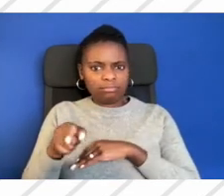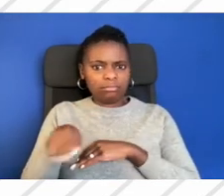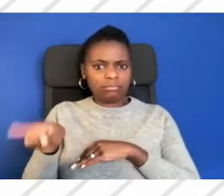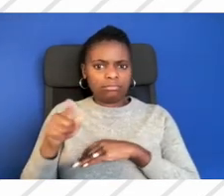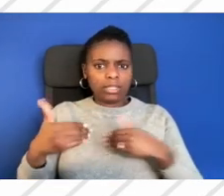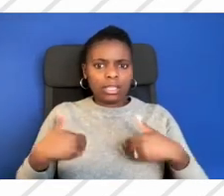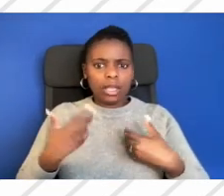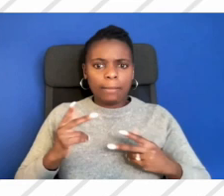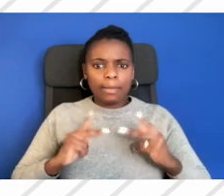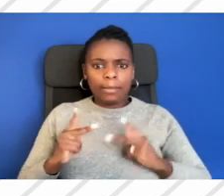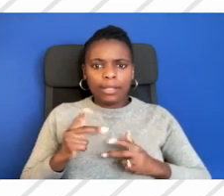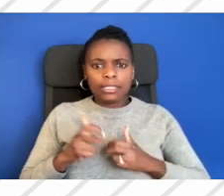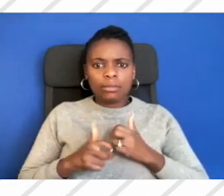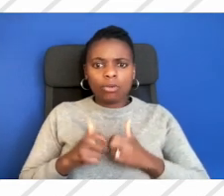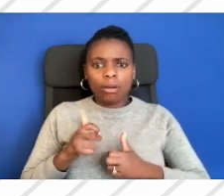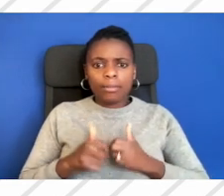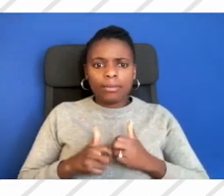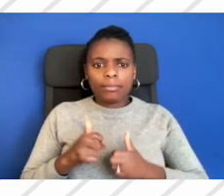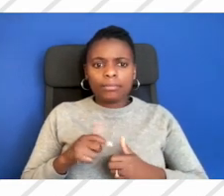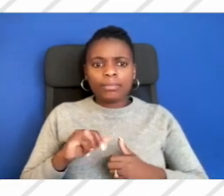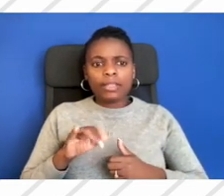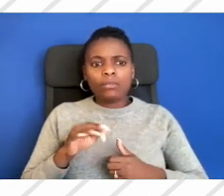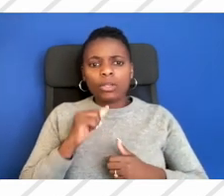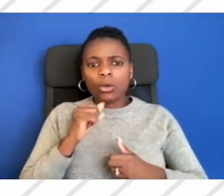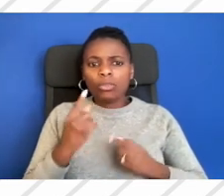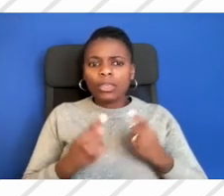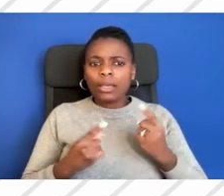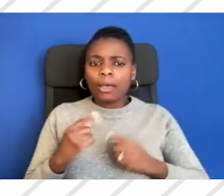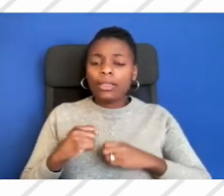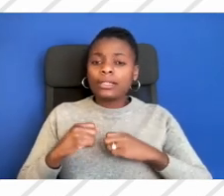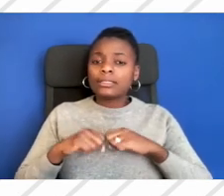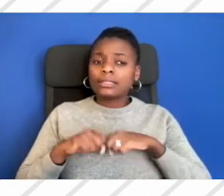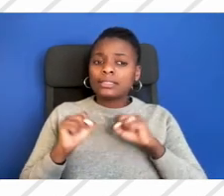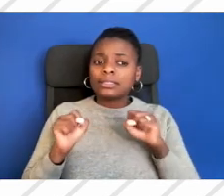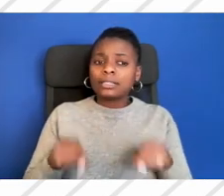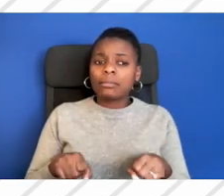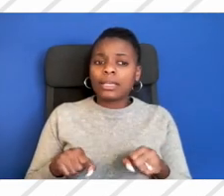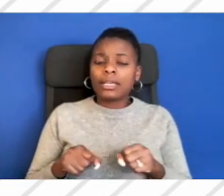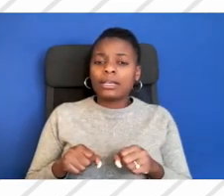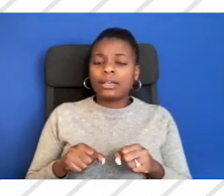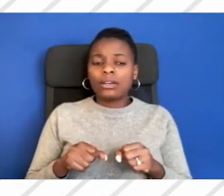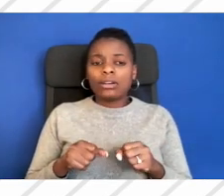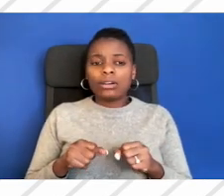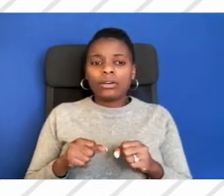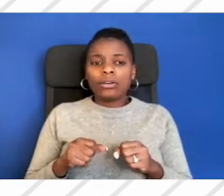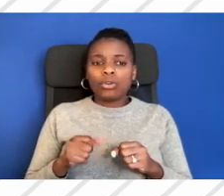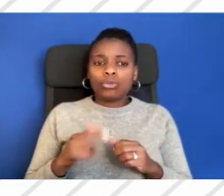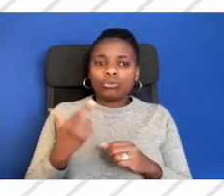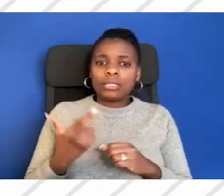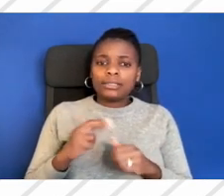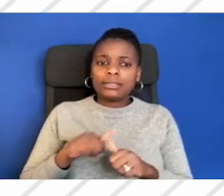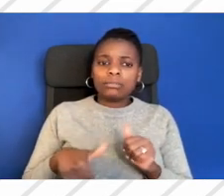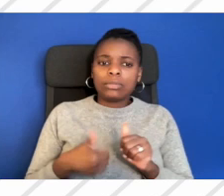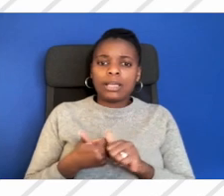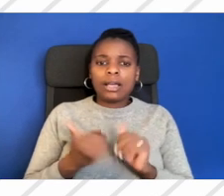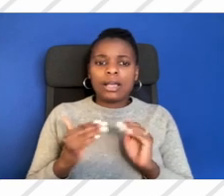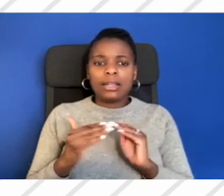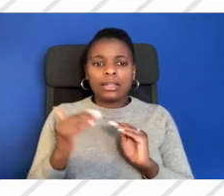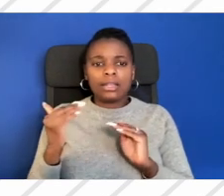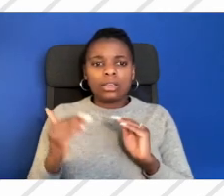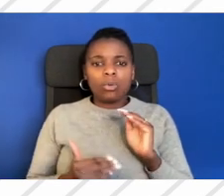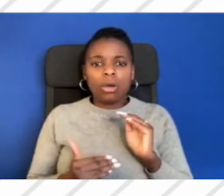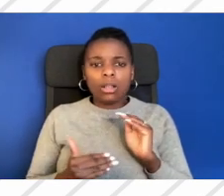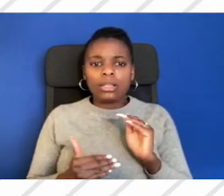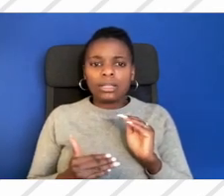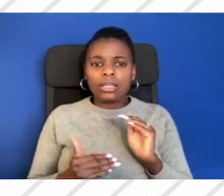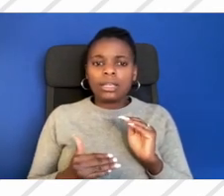acknowledging and unpacking systemic drivers of inequality has caused similar harm for youth from groups who experience marginalization because of their citizenship